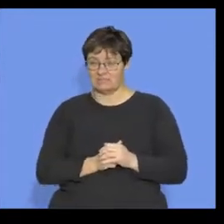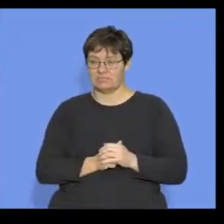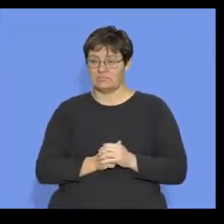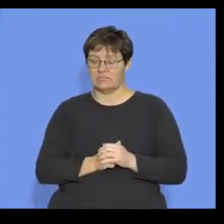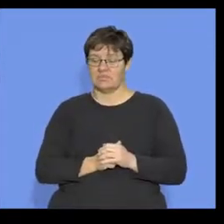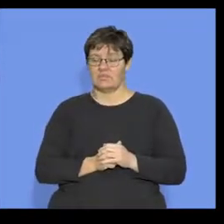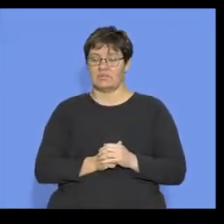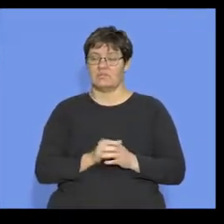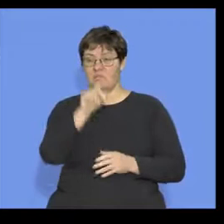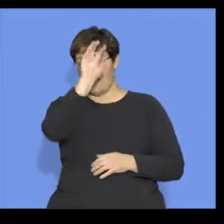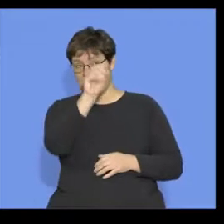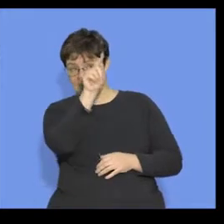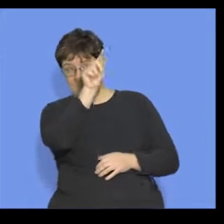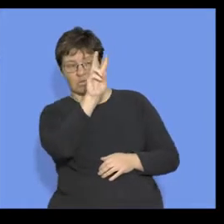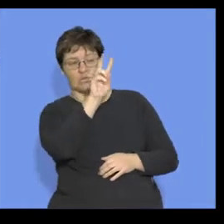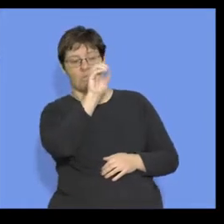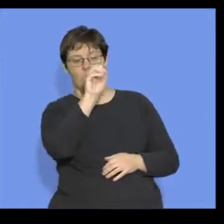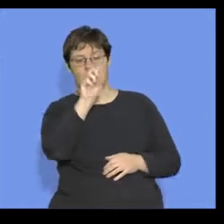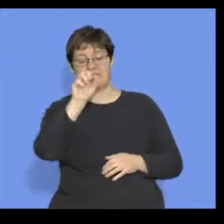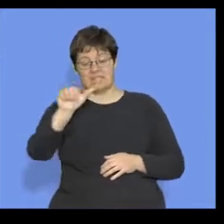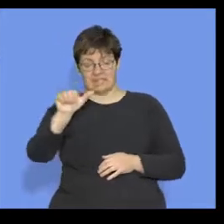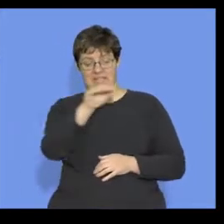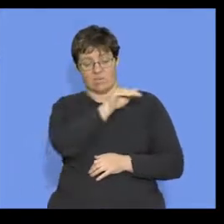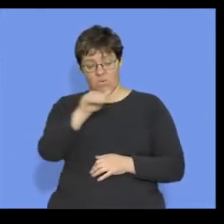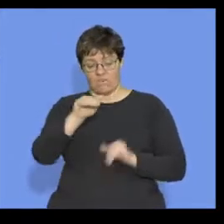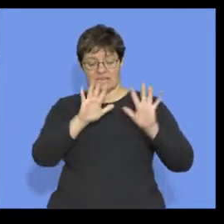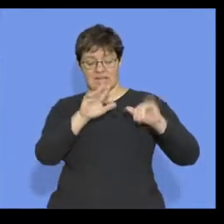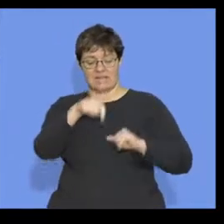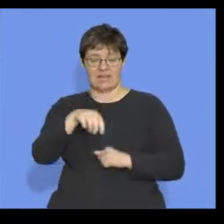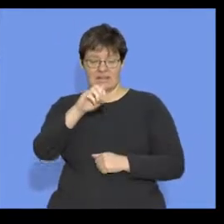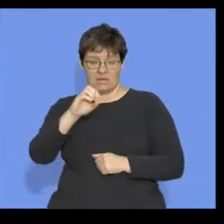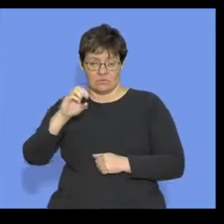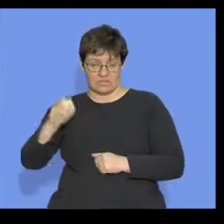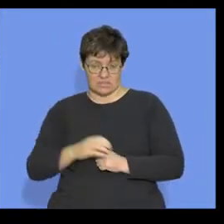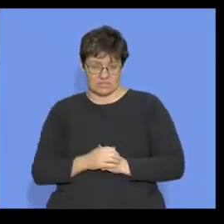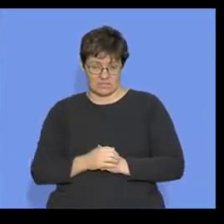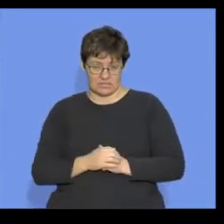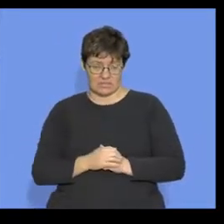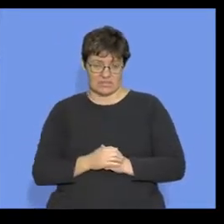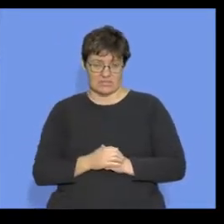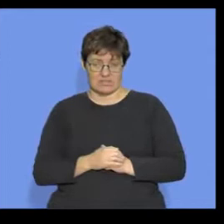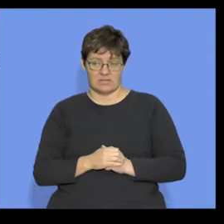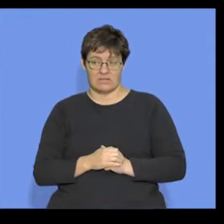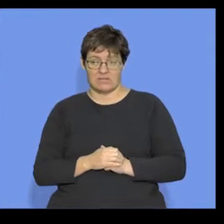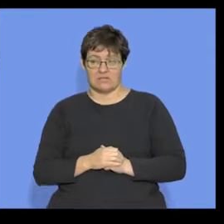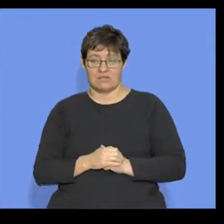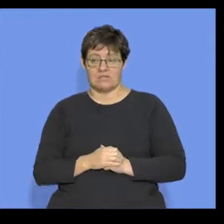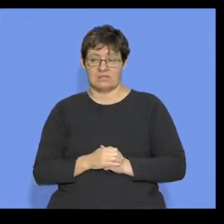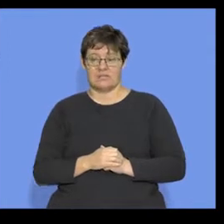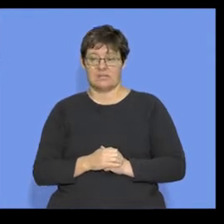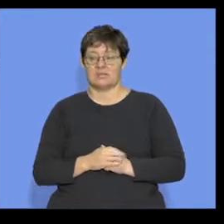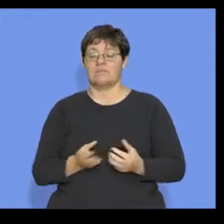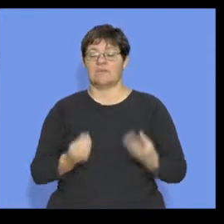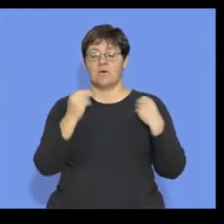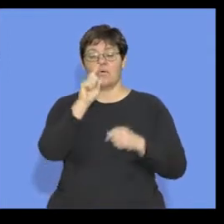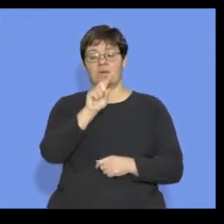is what we have, 2016 divided by 10,000 from our question 1, and